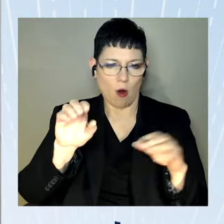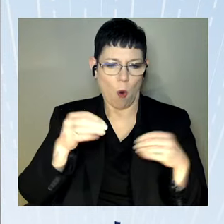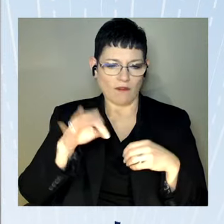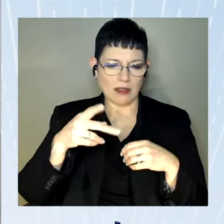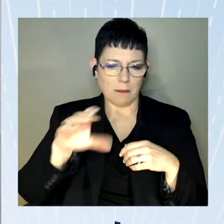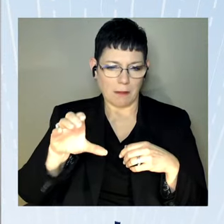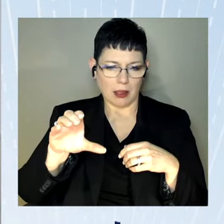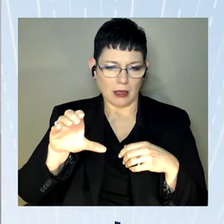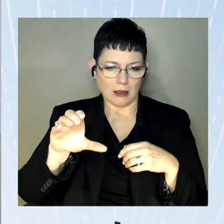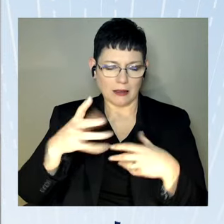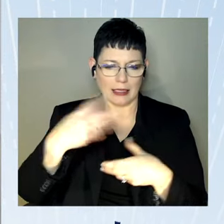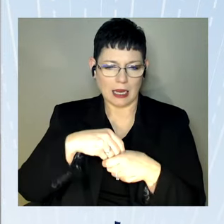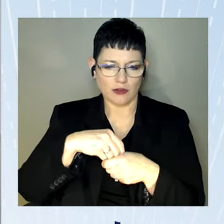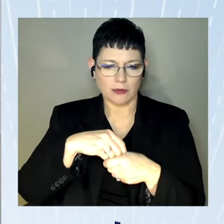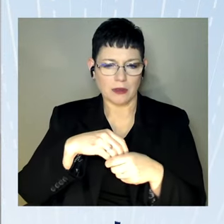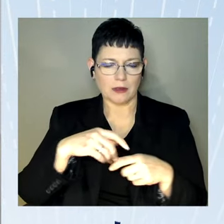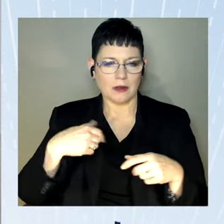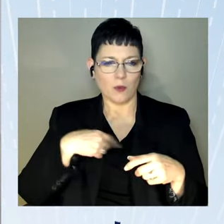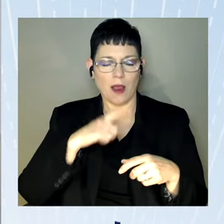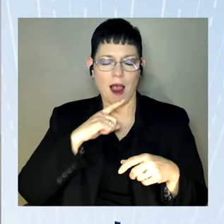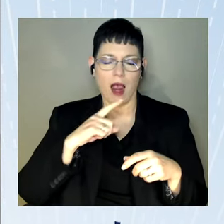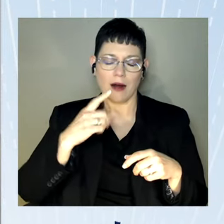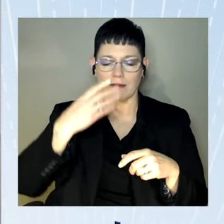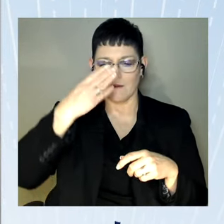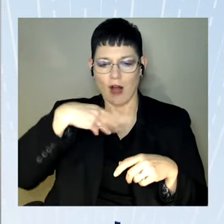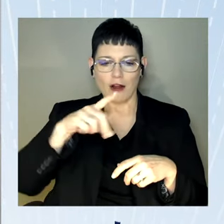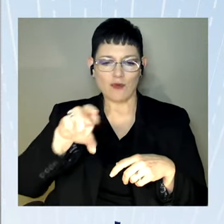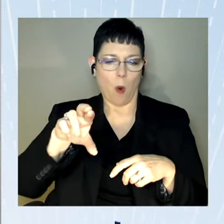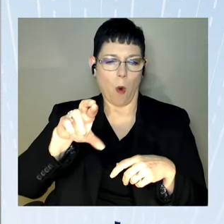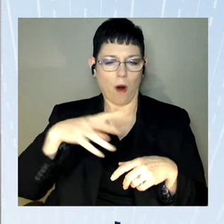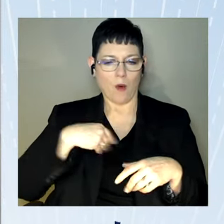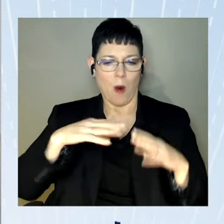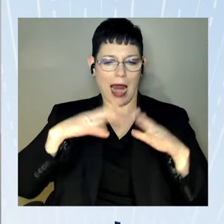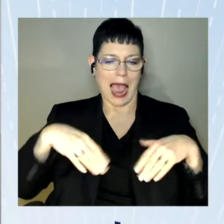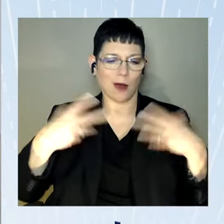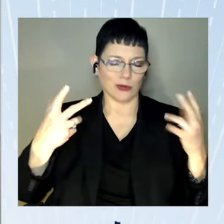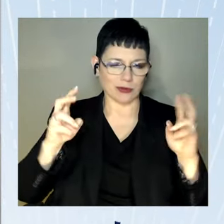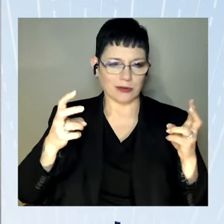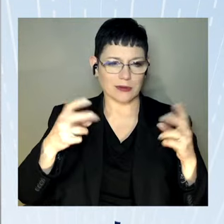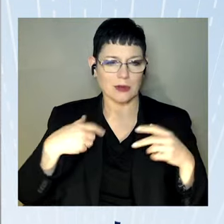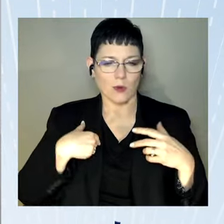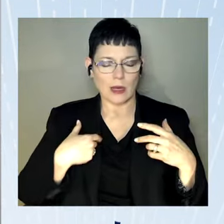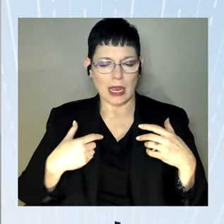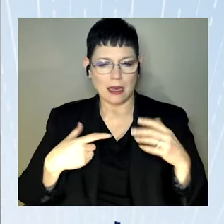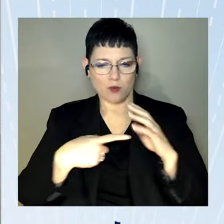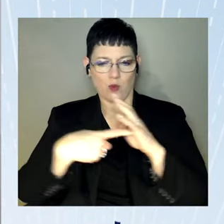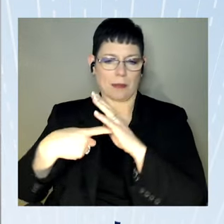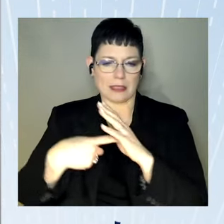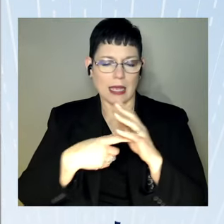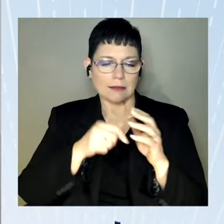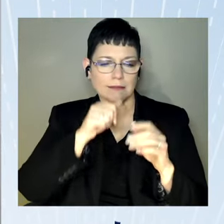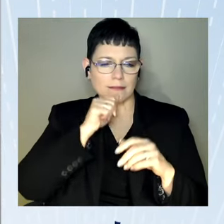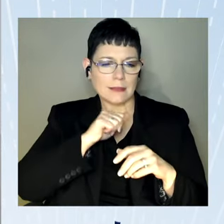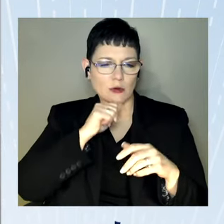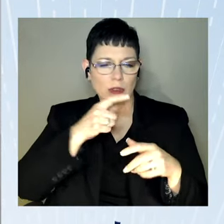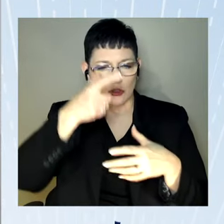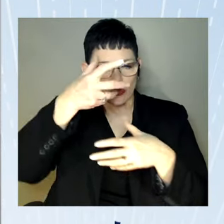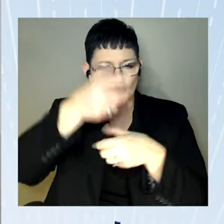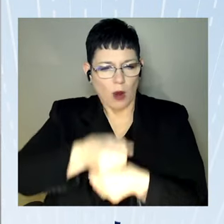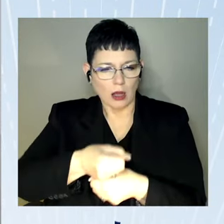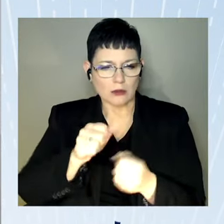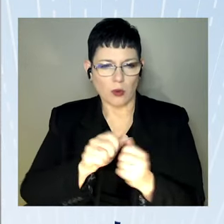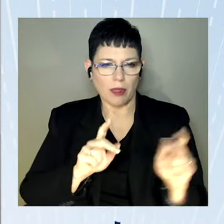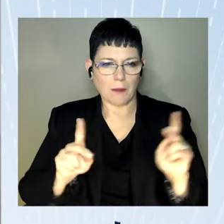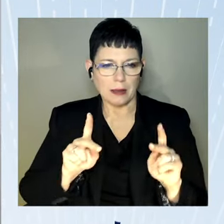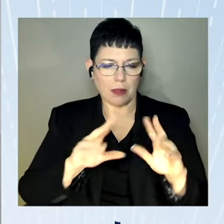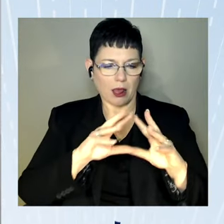door to the White House, the place that we believe represents a sacred trust that the president and vice president have with the men and women, the families they